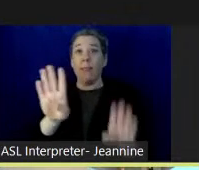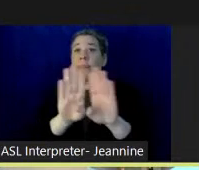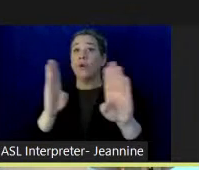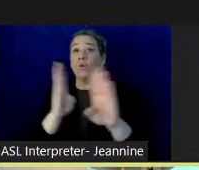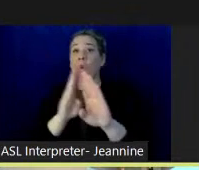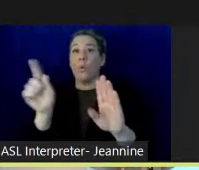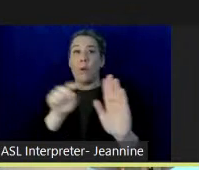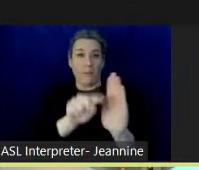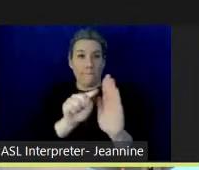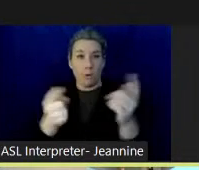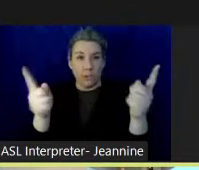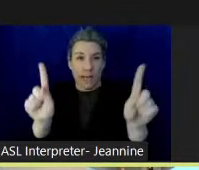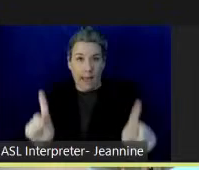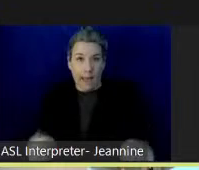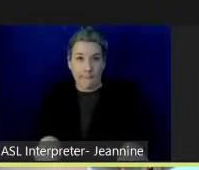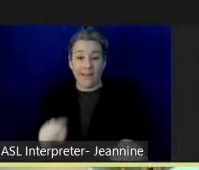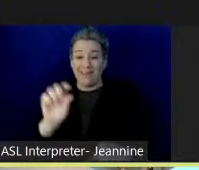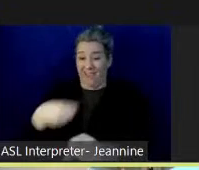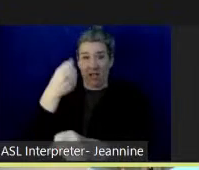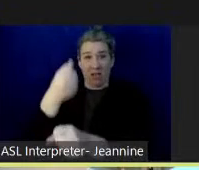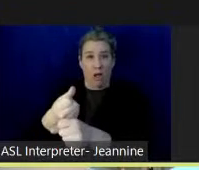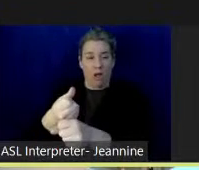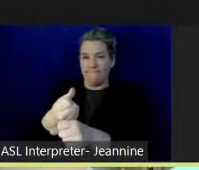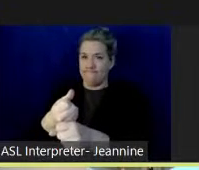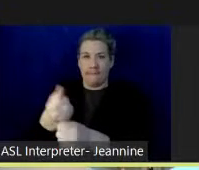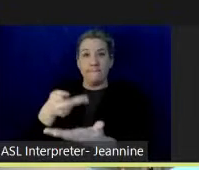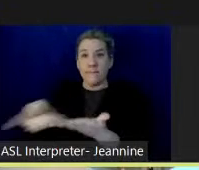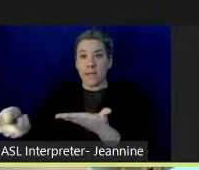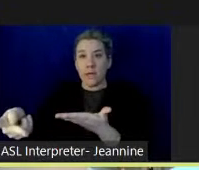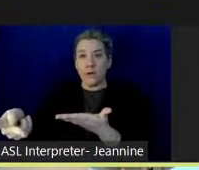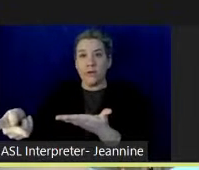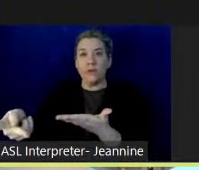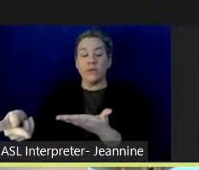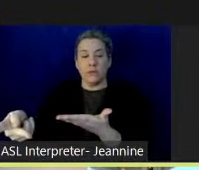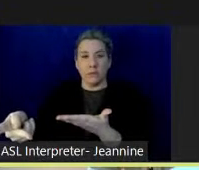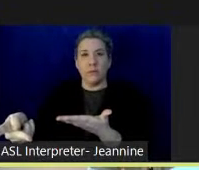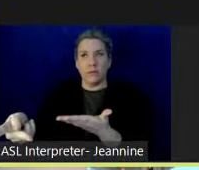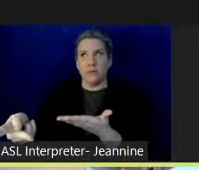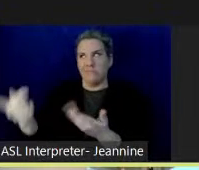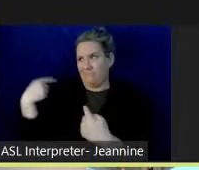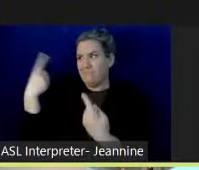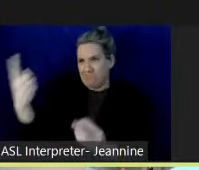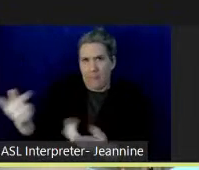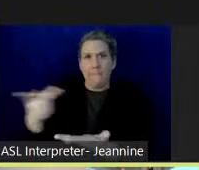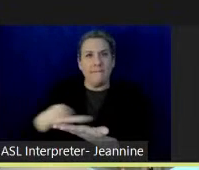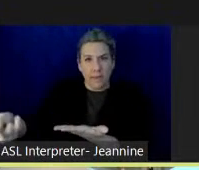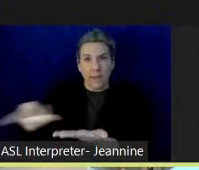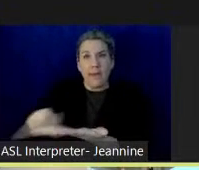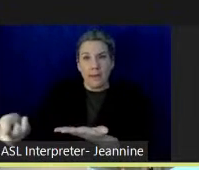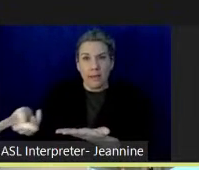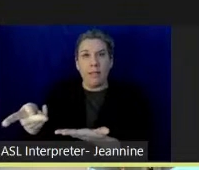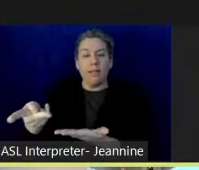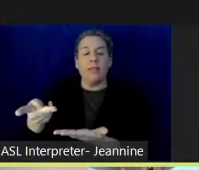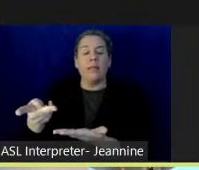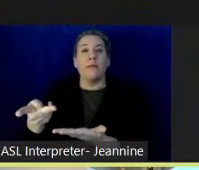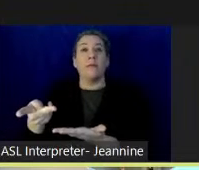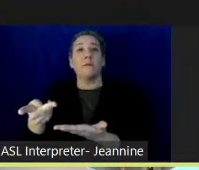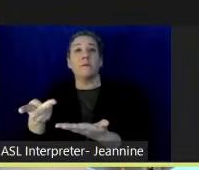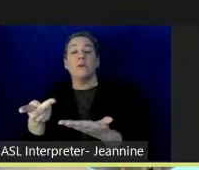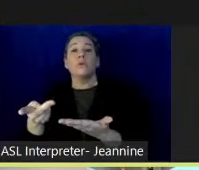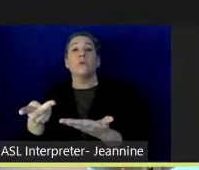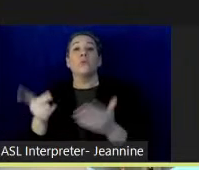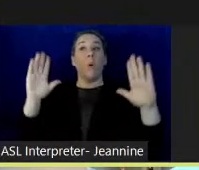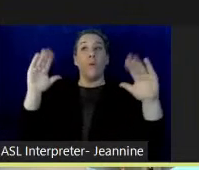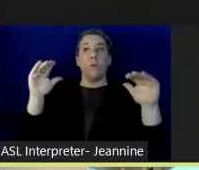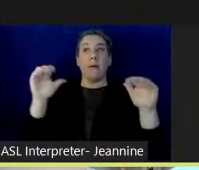murders were committed, that locking mechanism failed, and it was known to fail. It was prone to failure. Anticipating that our door lock is